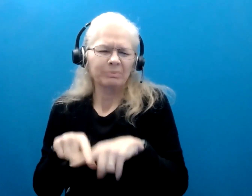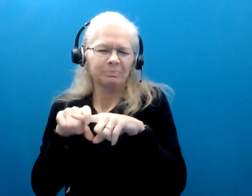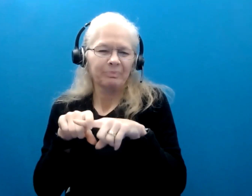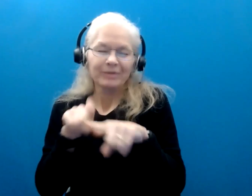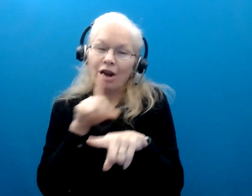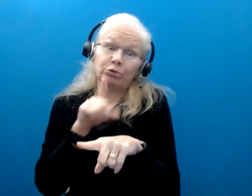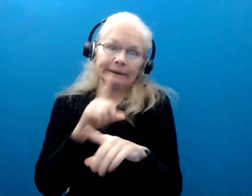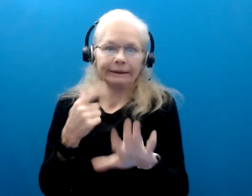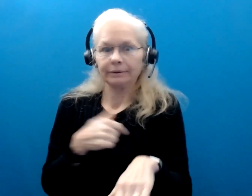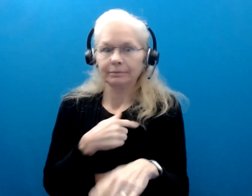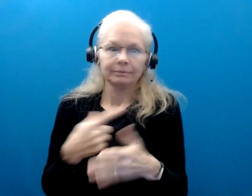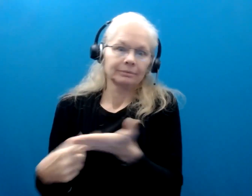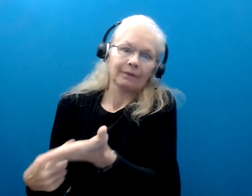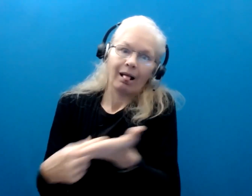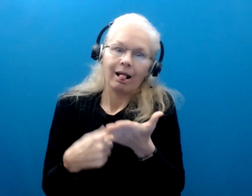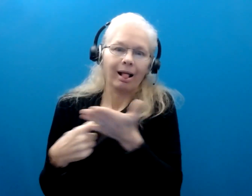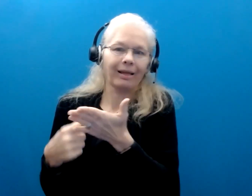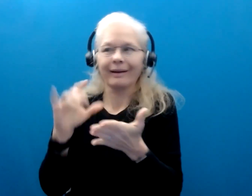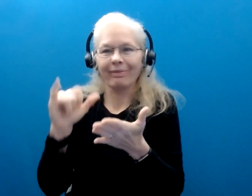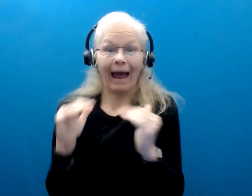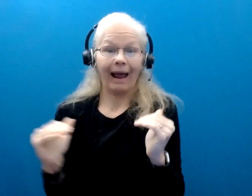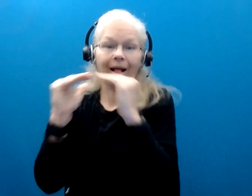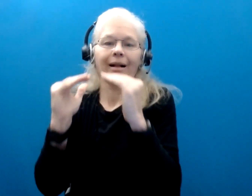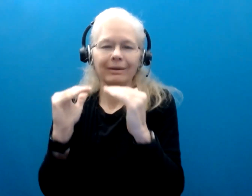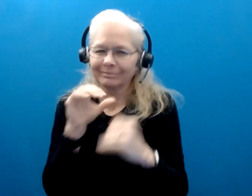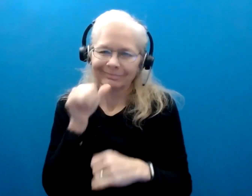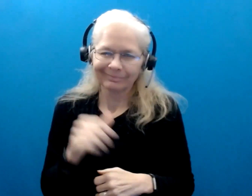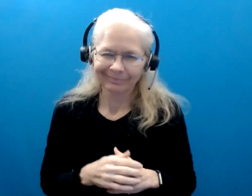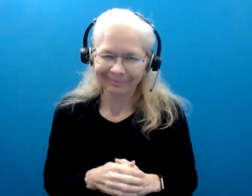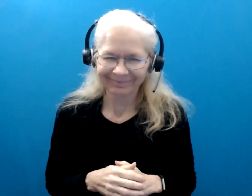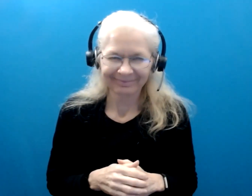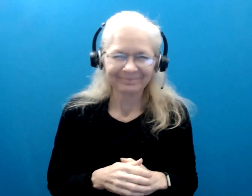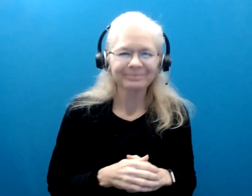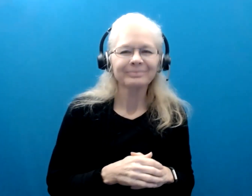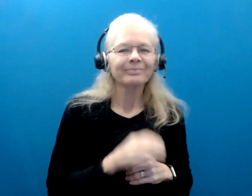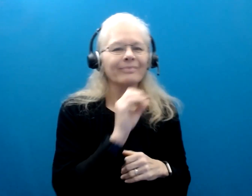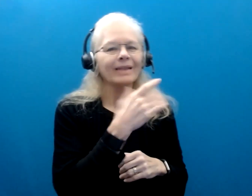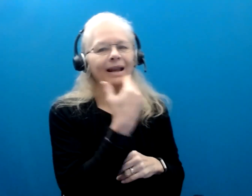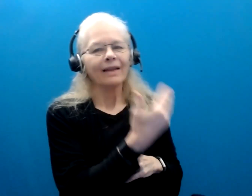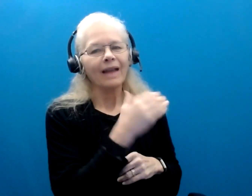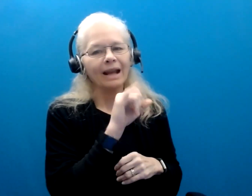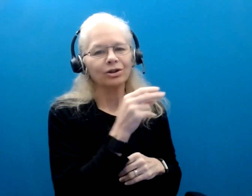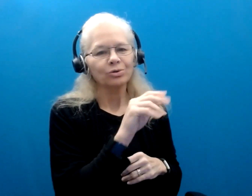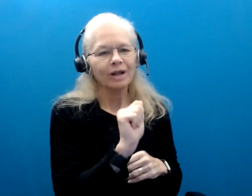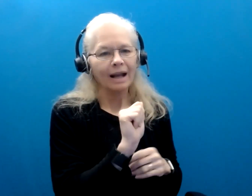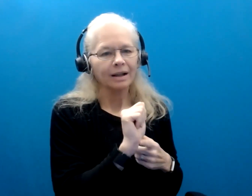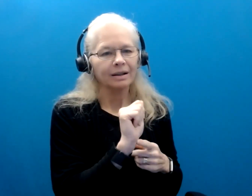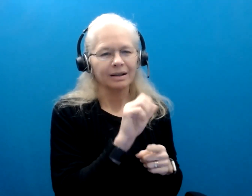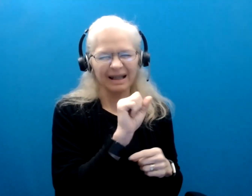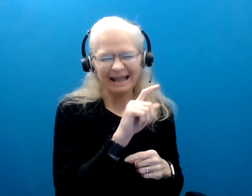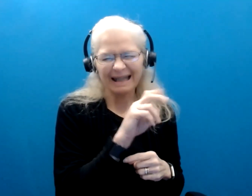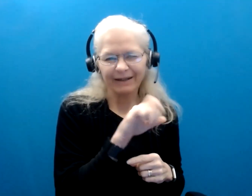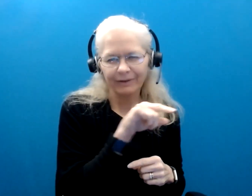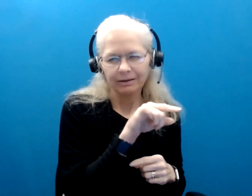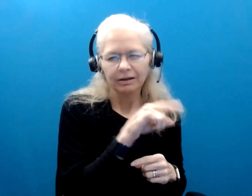said. Thanks, Jenna. I'm going to point out a few other things that our group thought were very